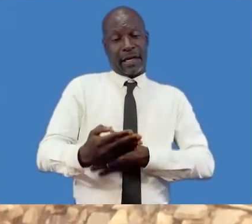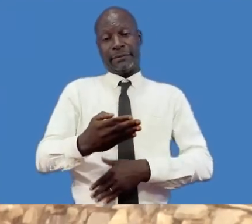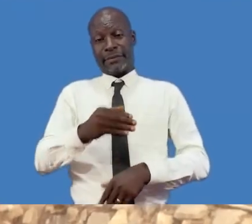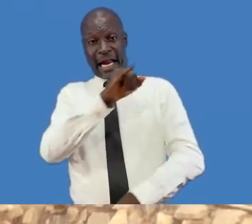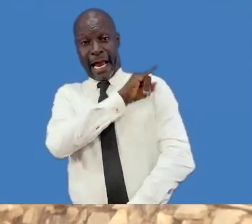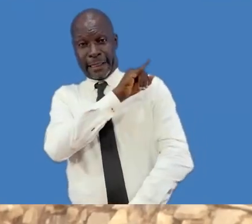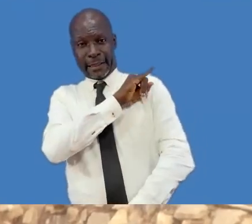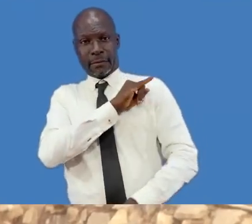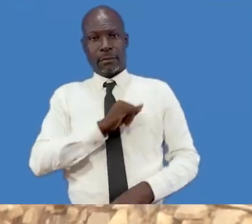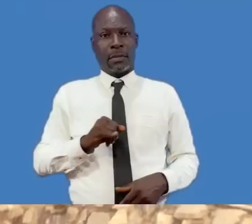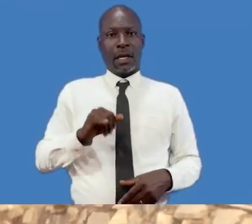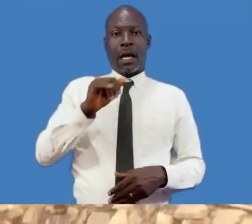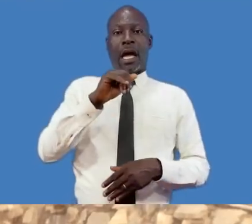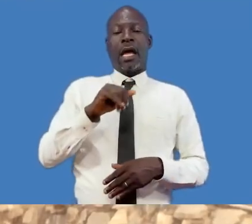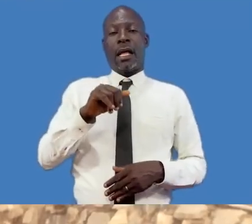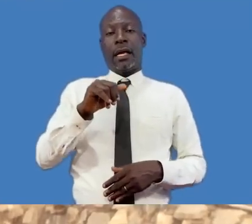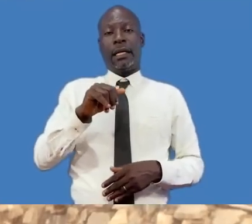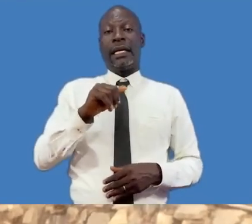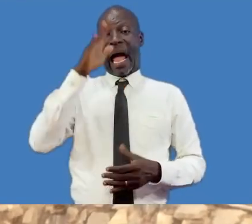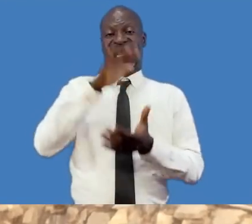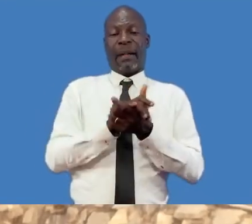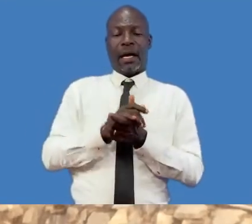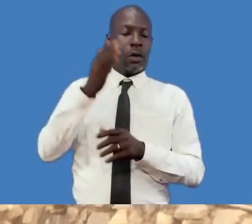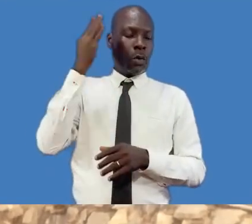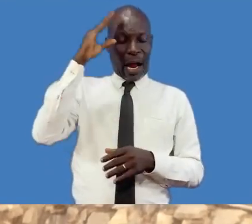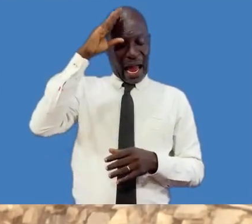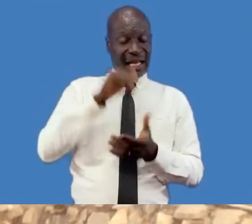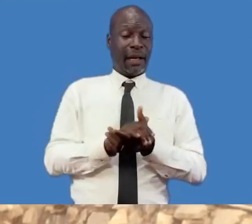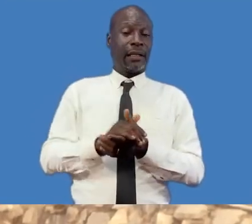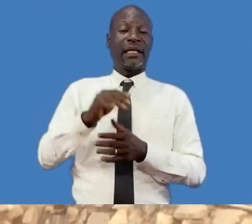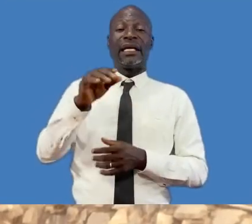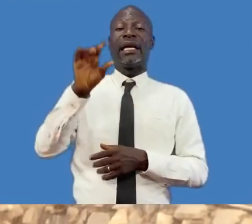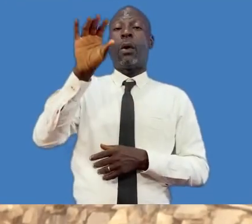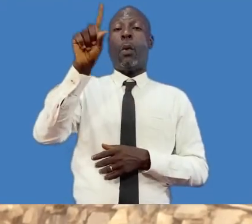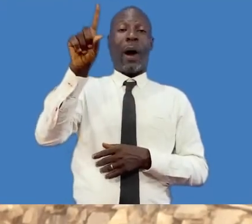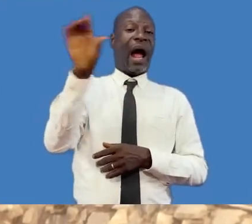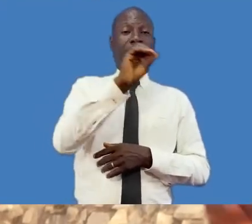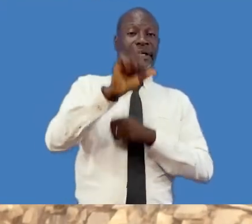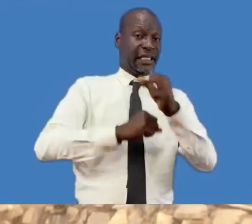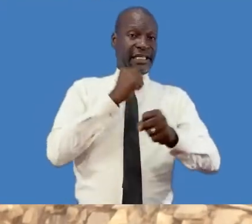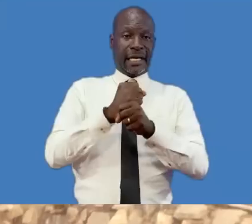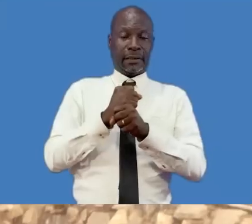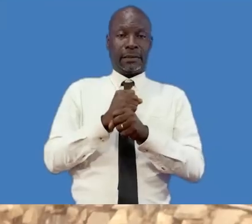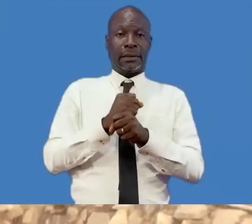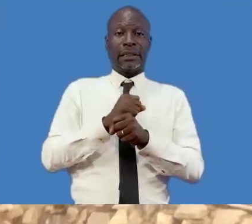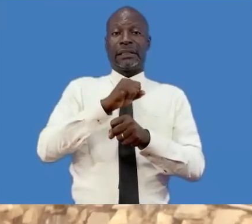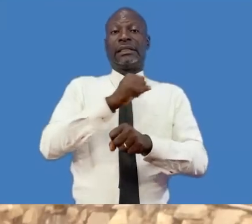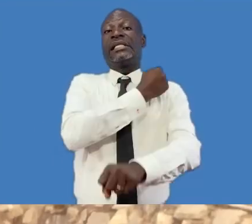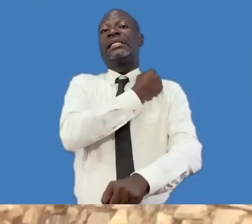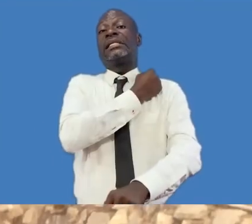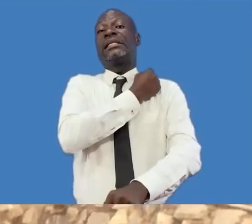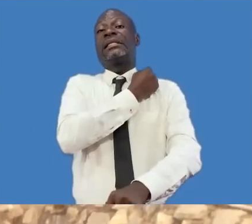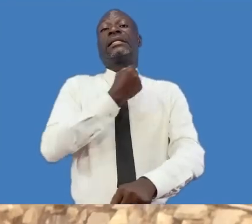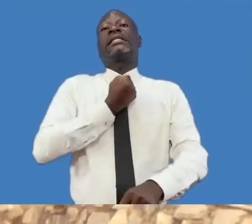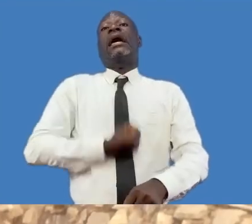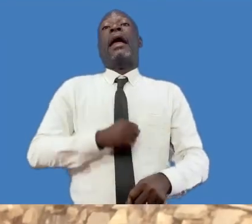years na ono maame no adi 90 years emfie adi okron sa eye ne mrai mu a enka